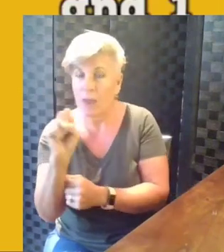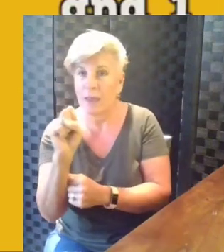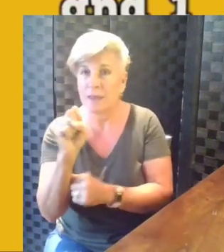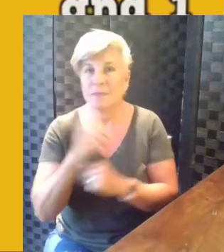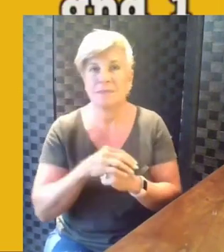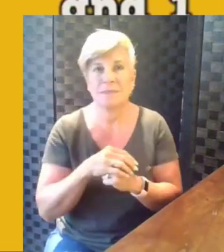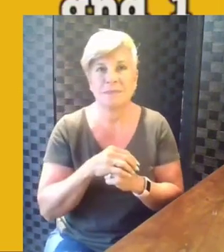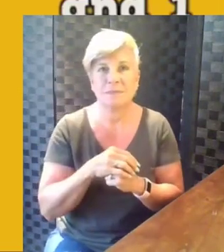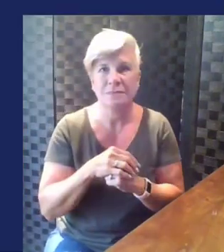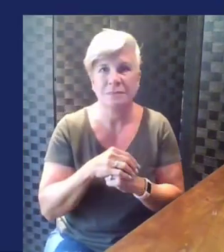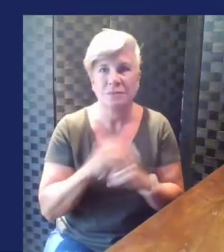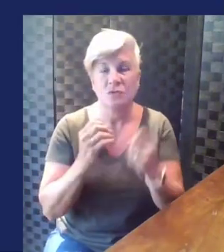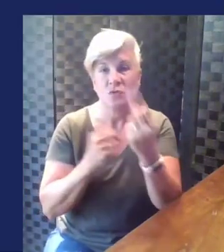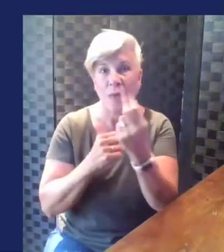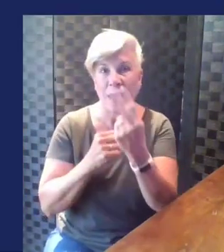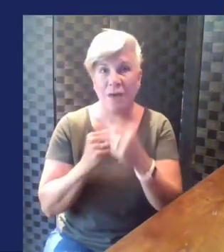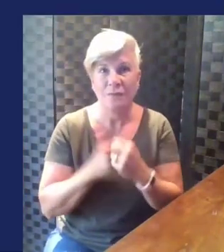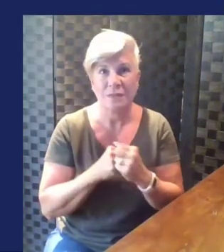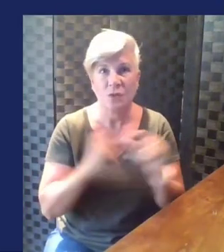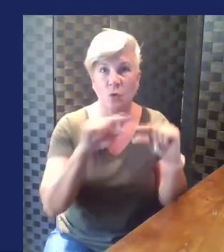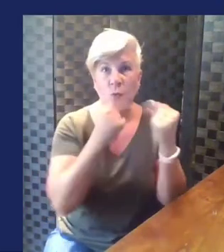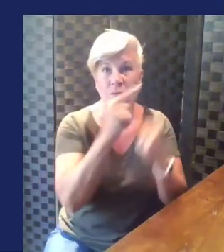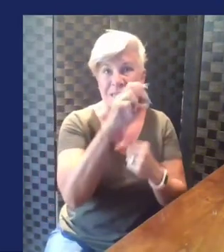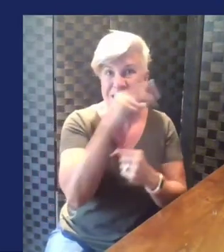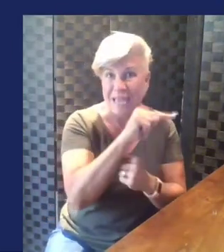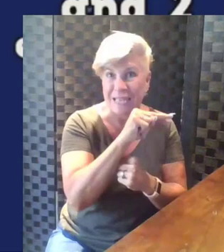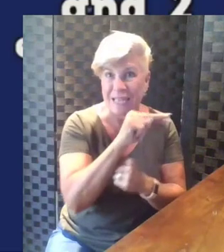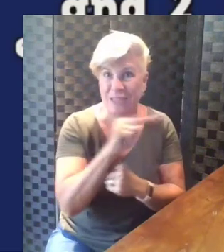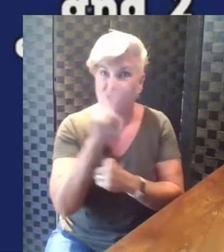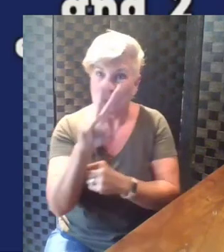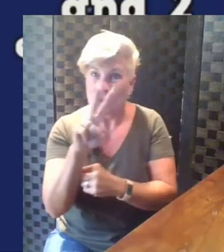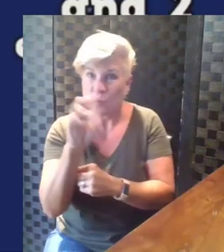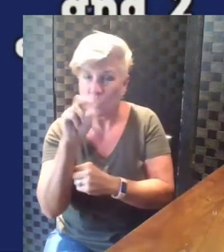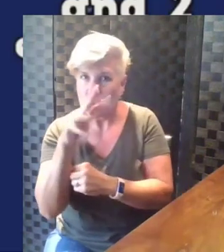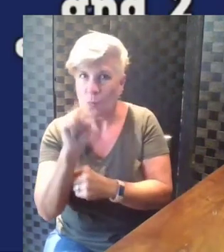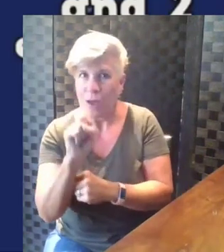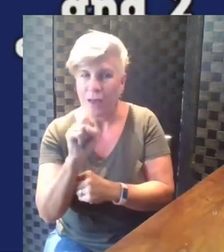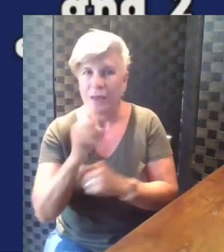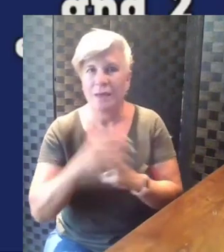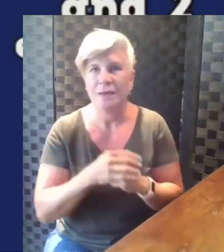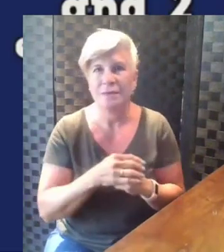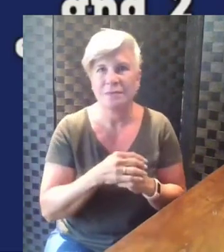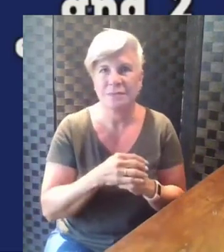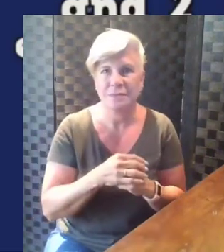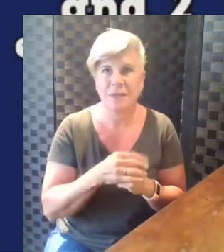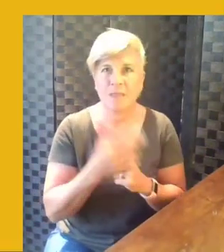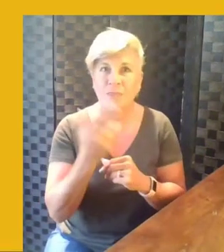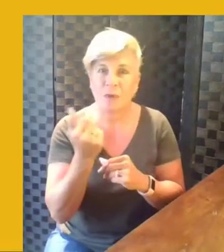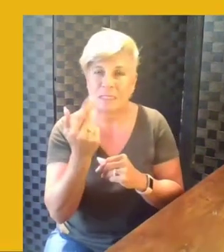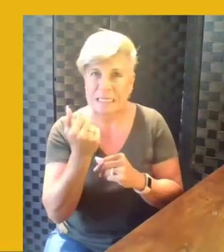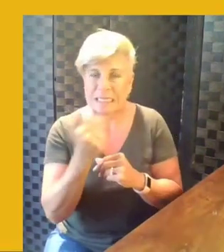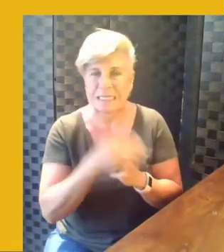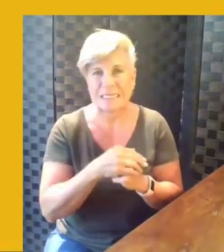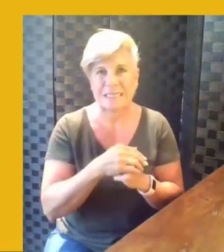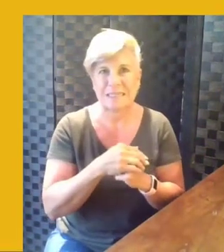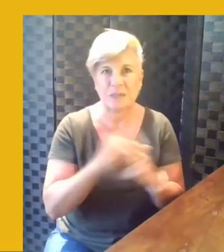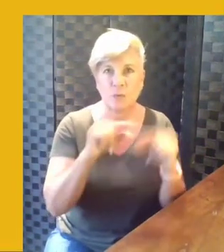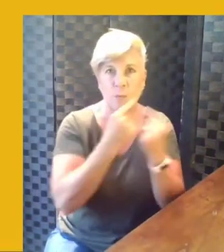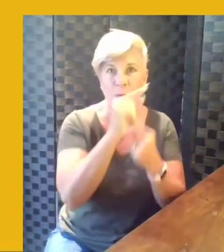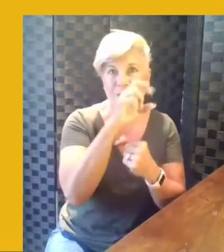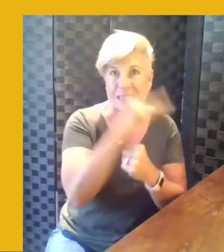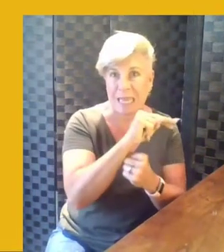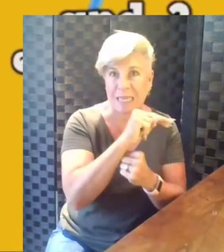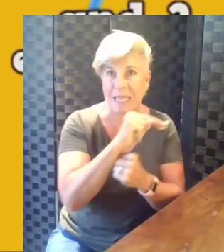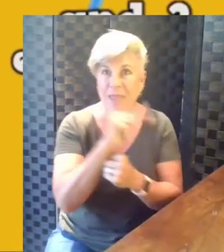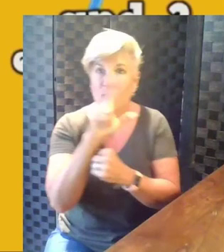extra 1. 12 is a group of 10 and 2 extra ones. 13 is a